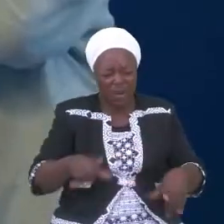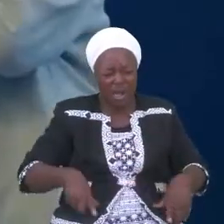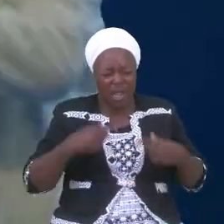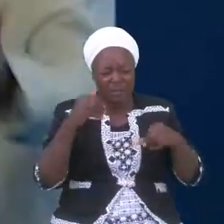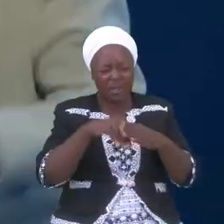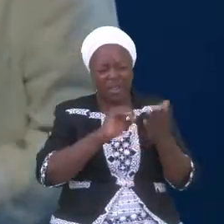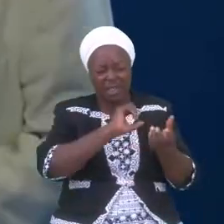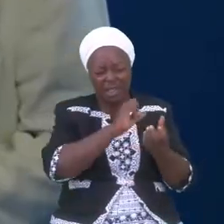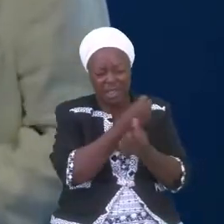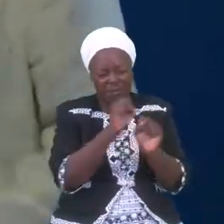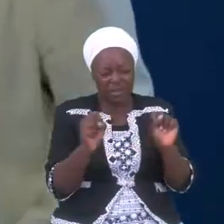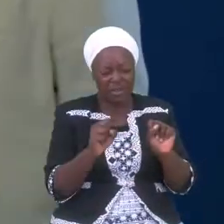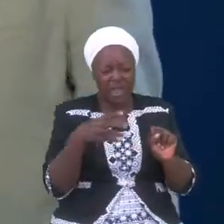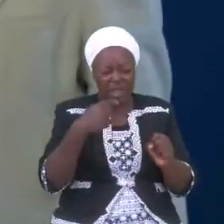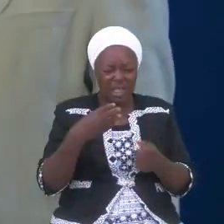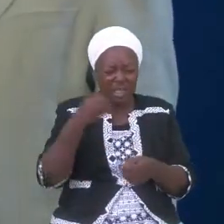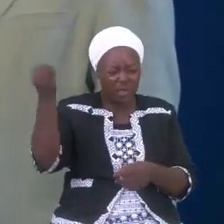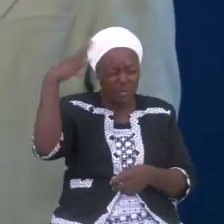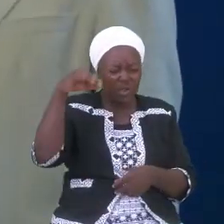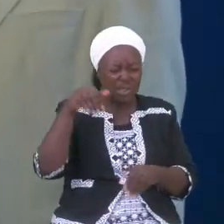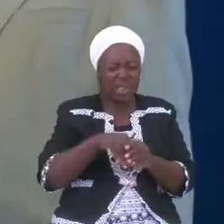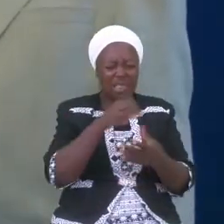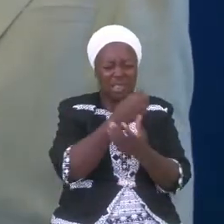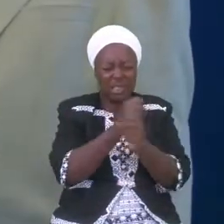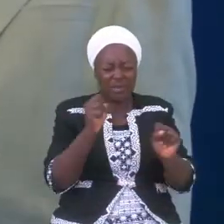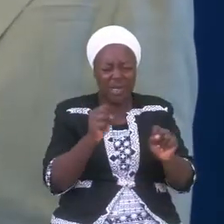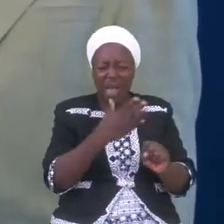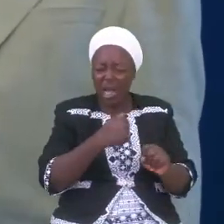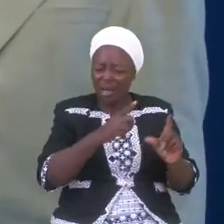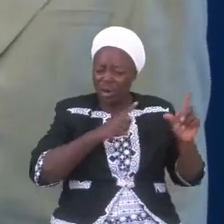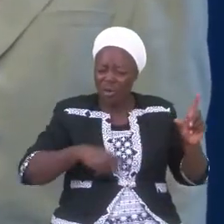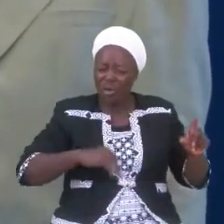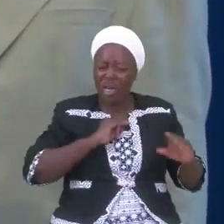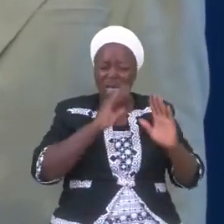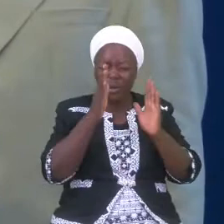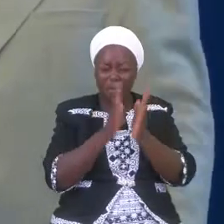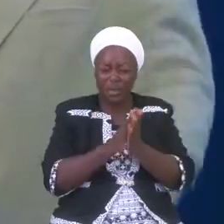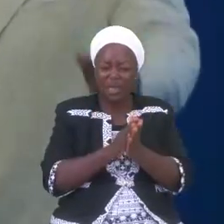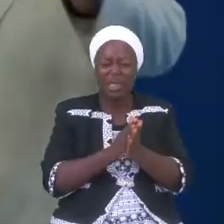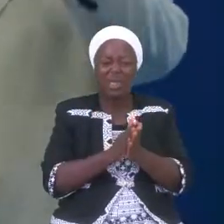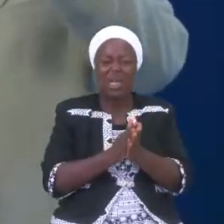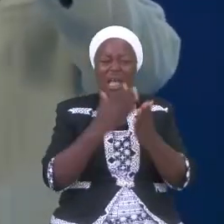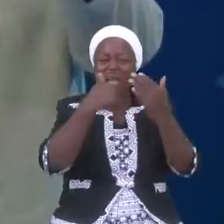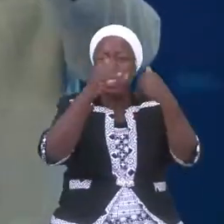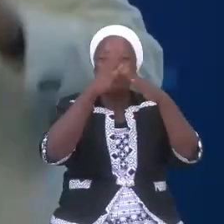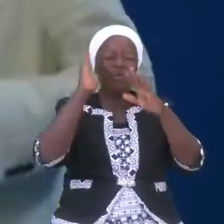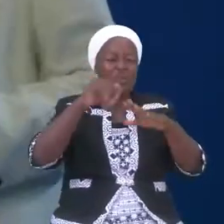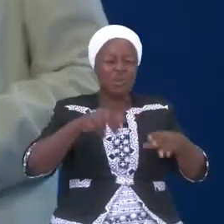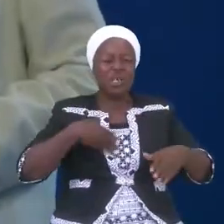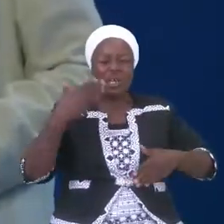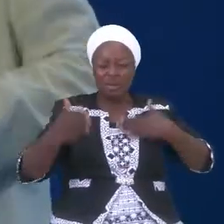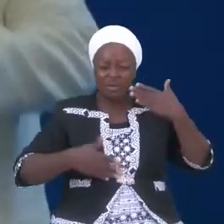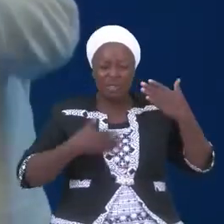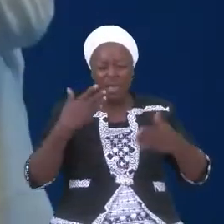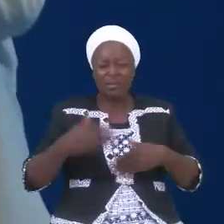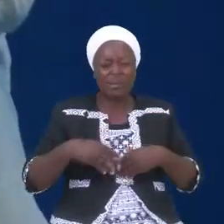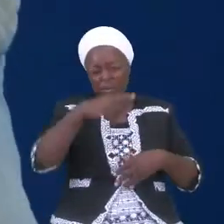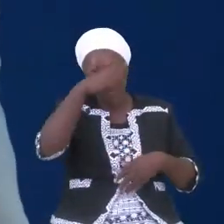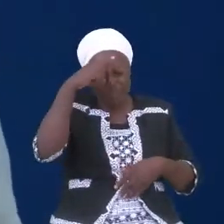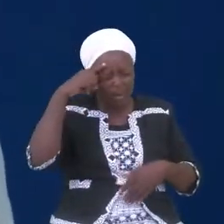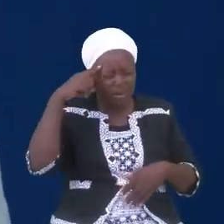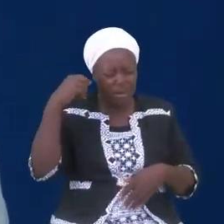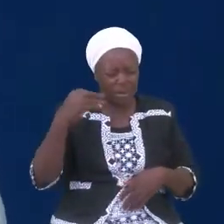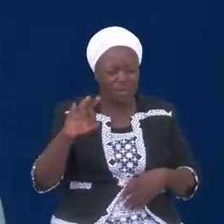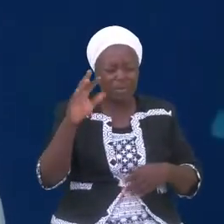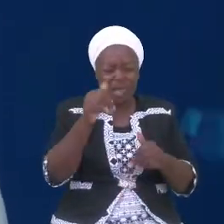the grace in salvation. And Lord, I pray, heaven will rejoice because of